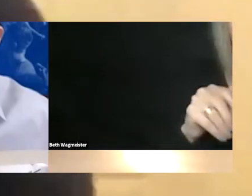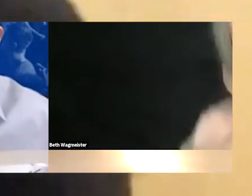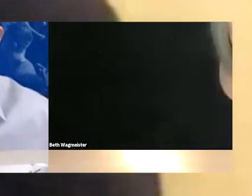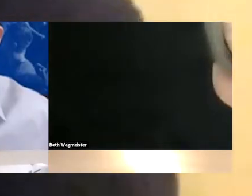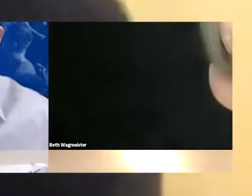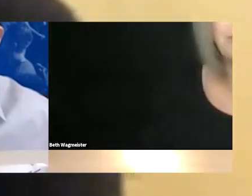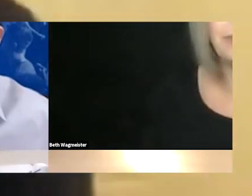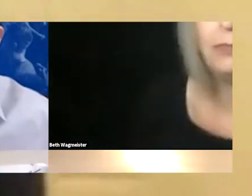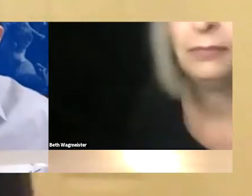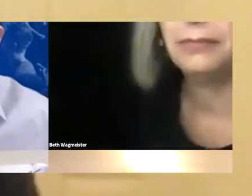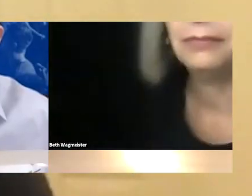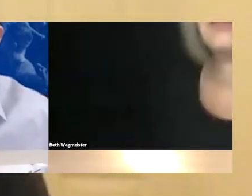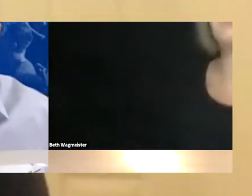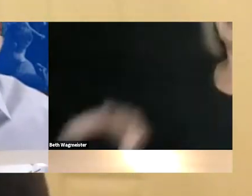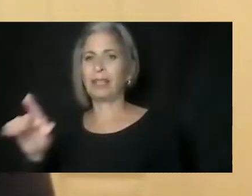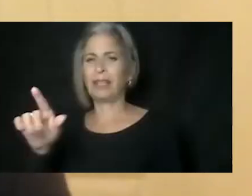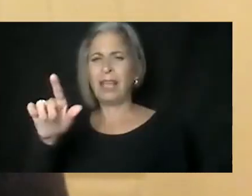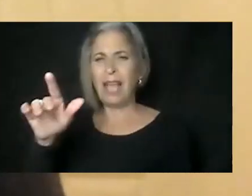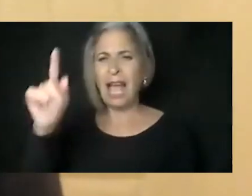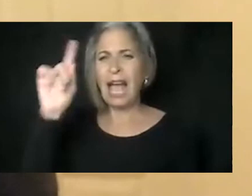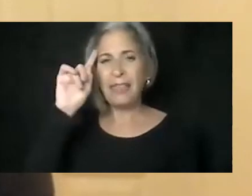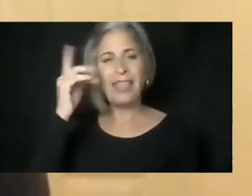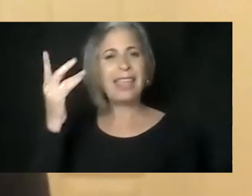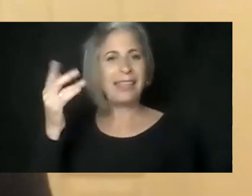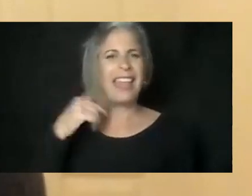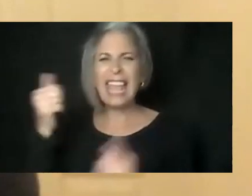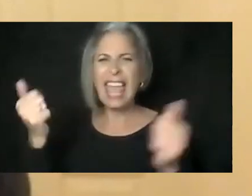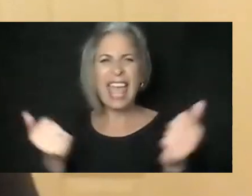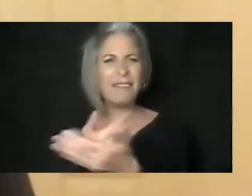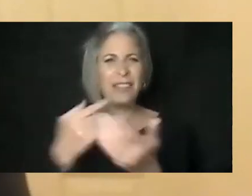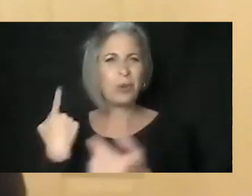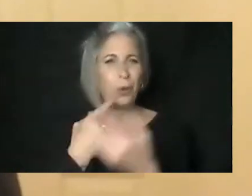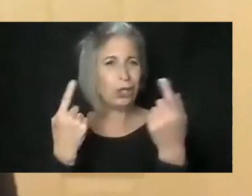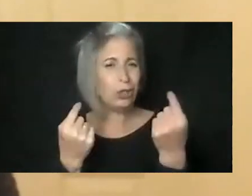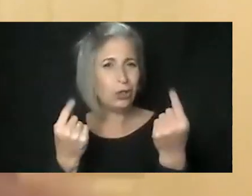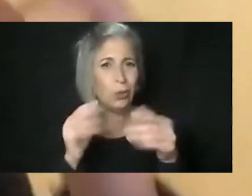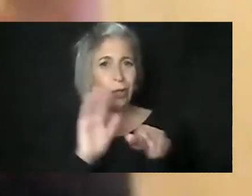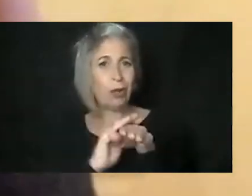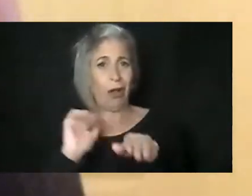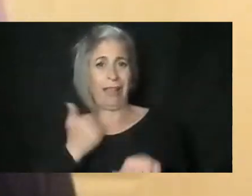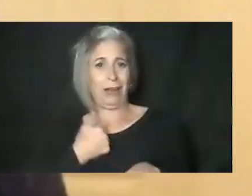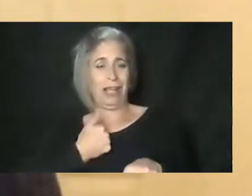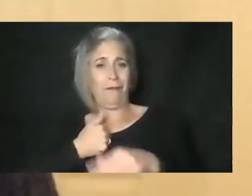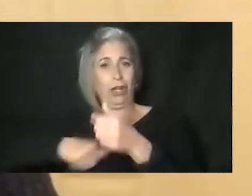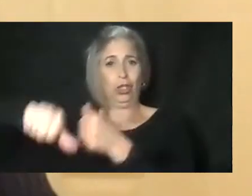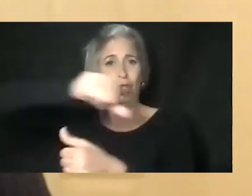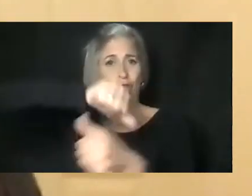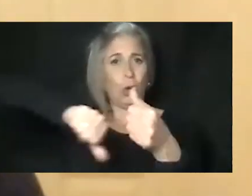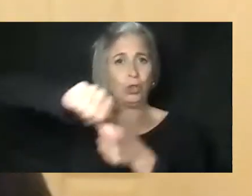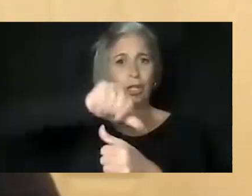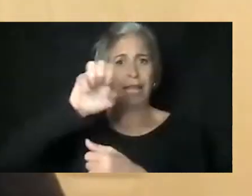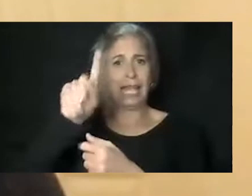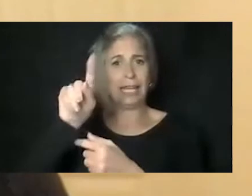Well, Sam, I think you did, because everything that we do, we call ourselves a social enterprise. We're very